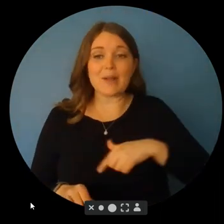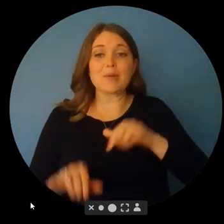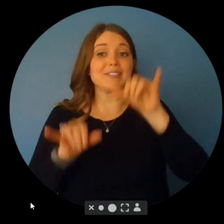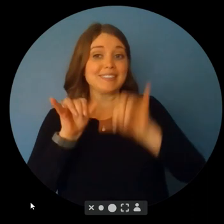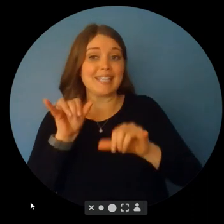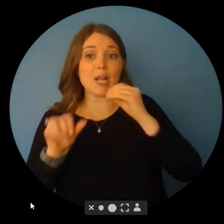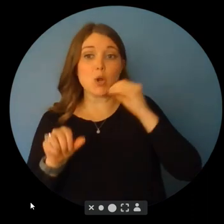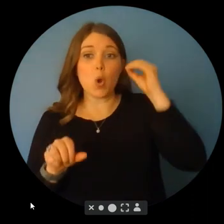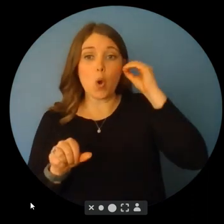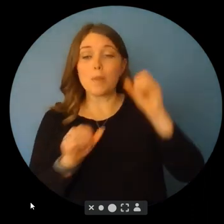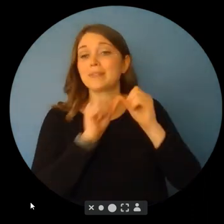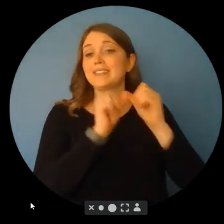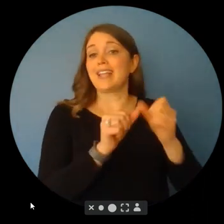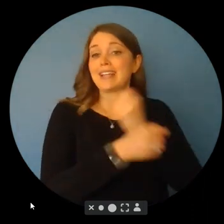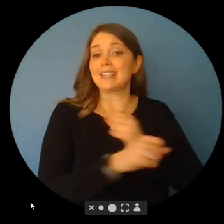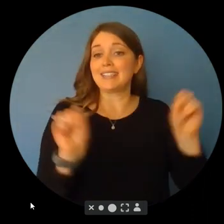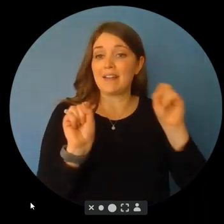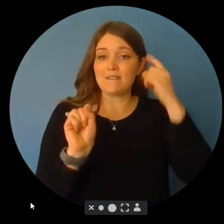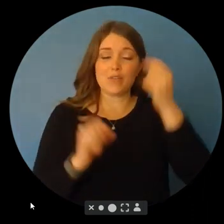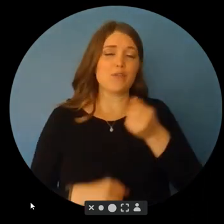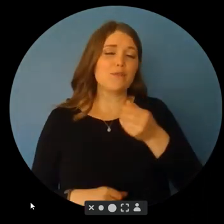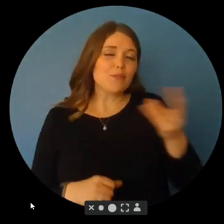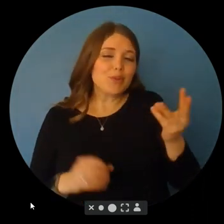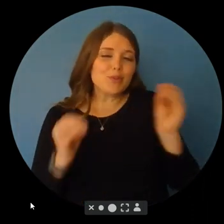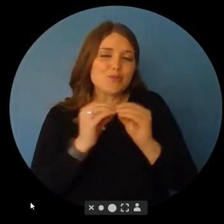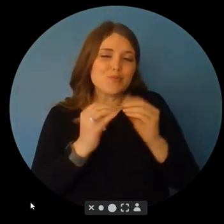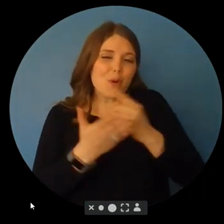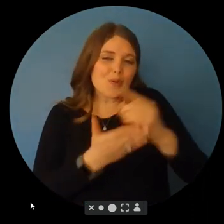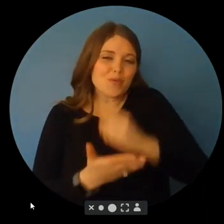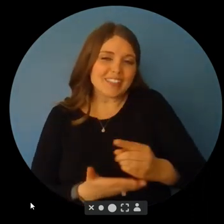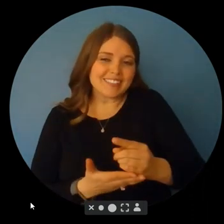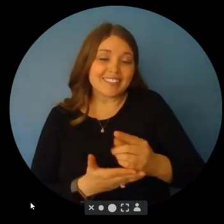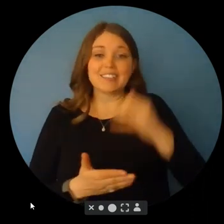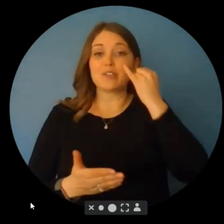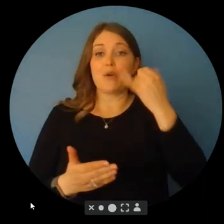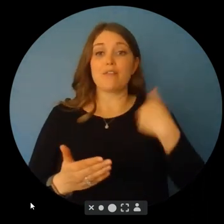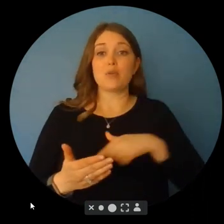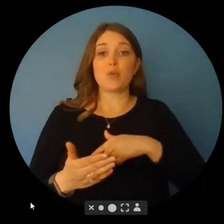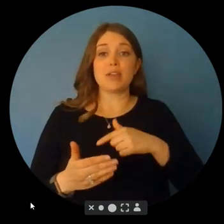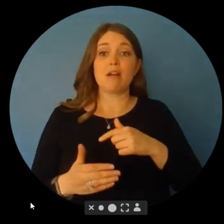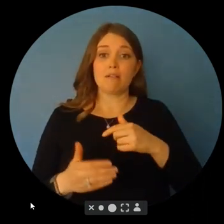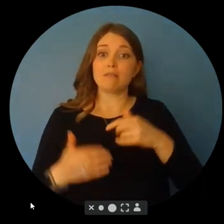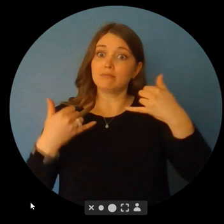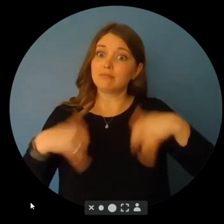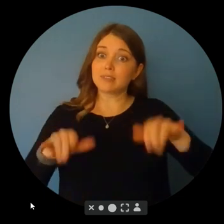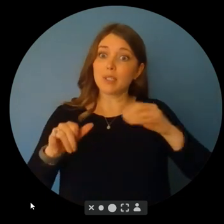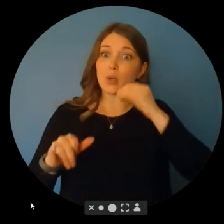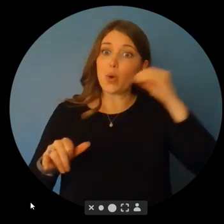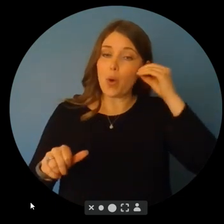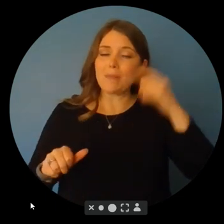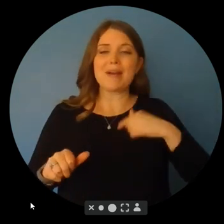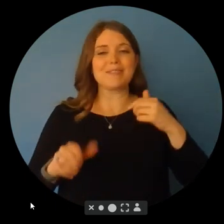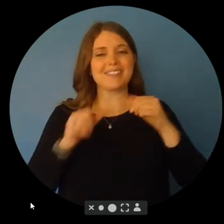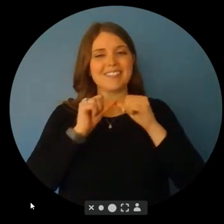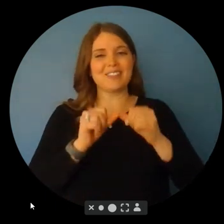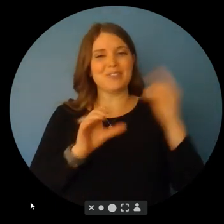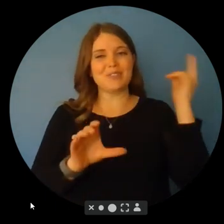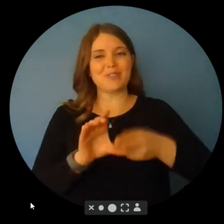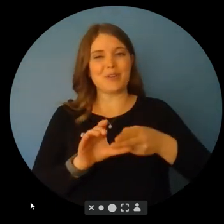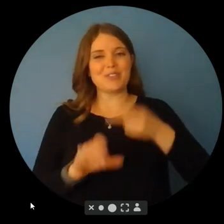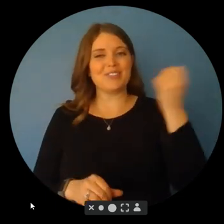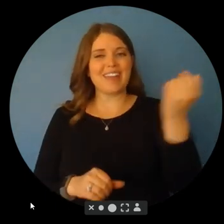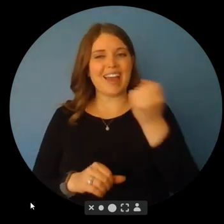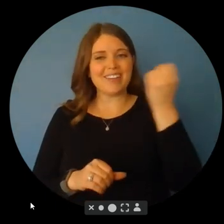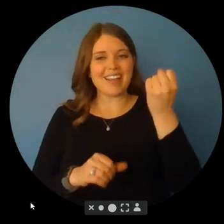and stay safe for a few more weeks now. So as long as we're doing that, I'll continue to join you on Saturdays to read